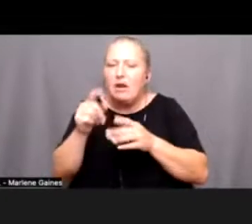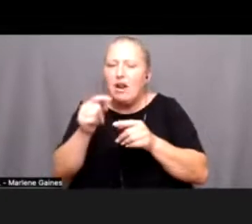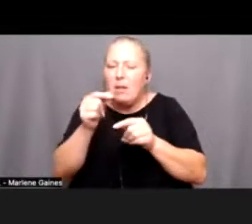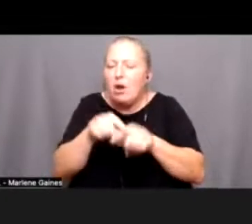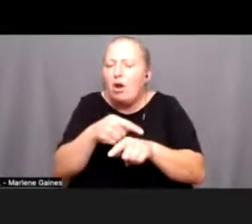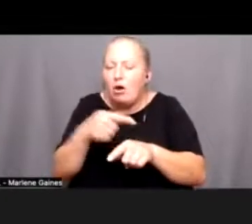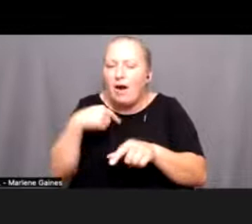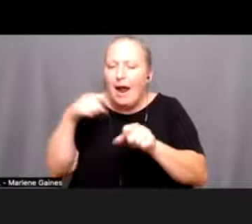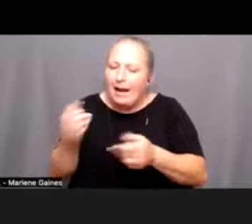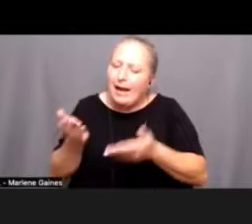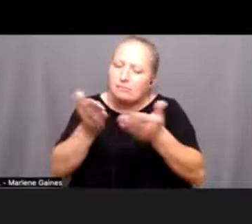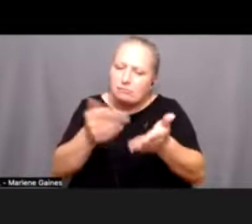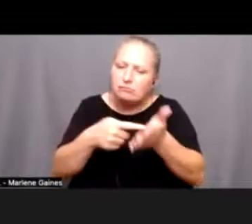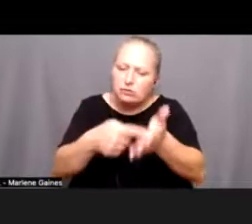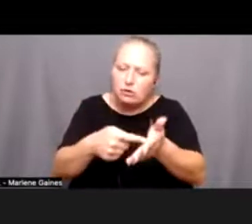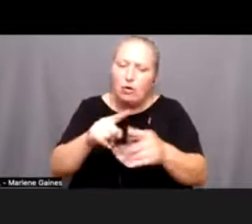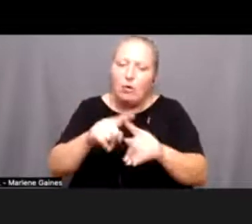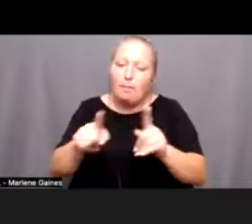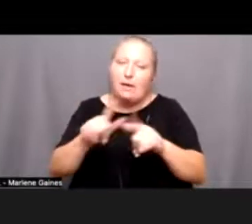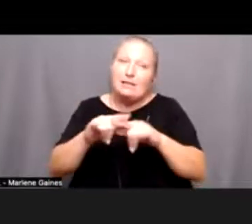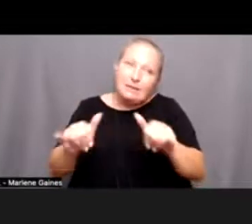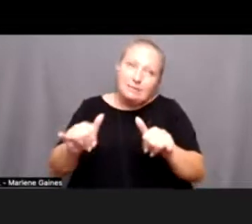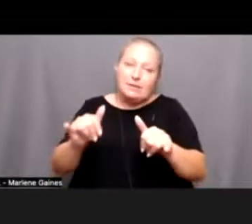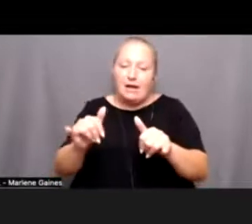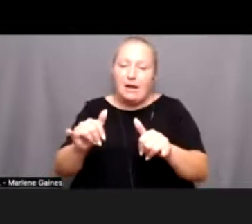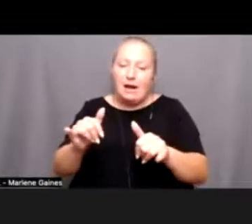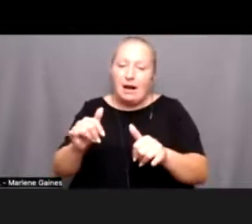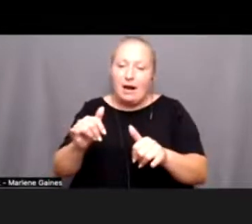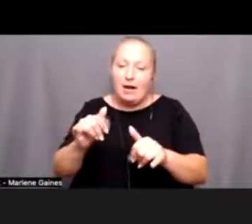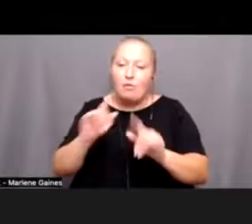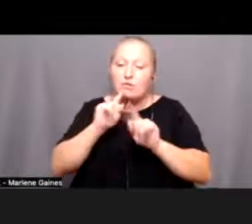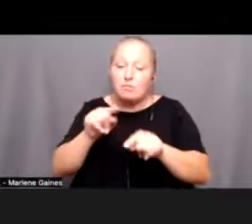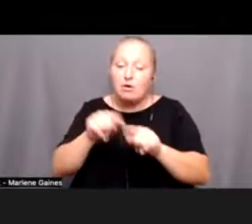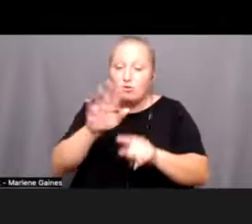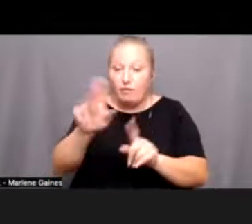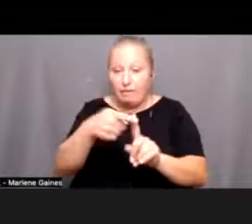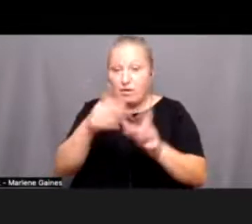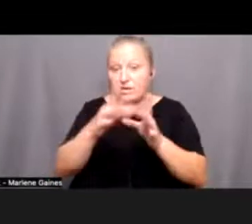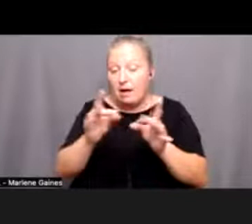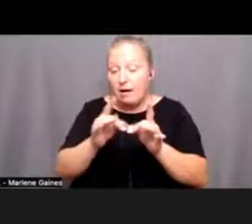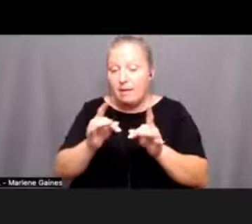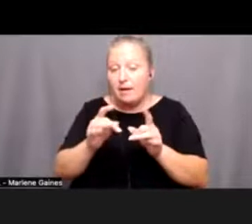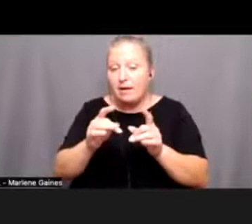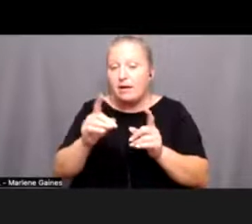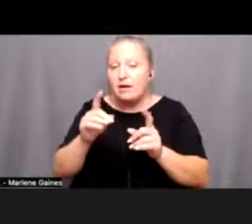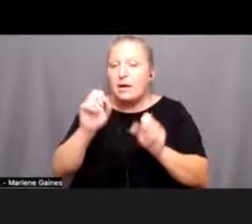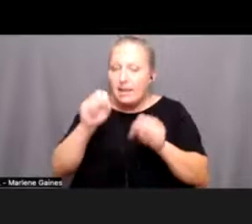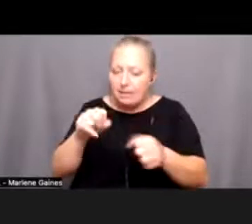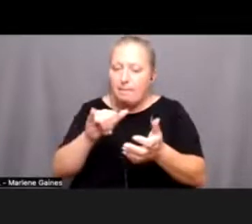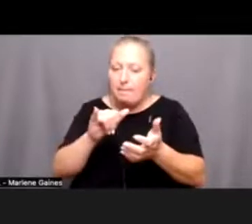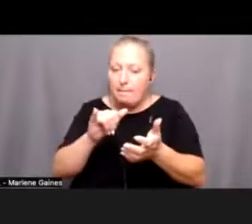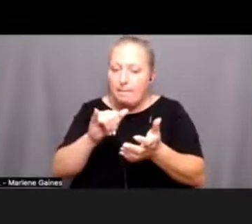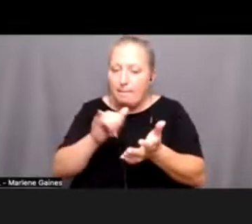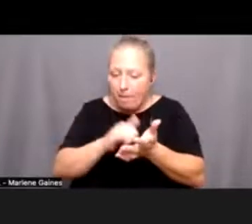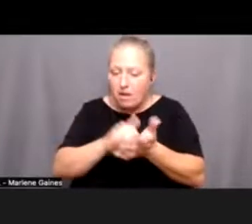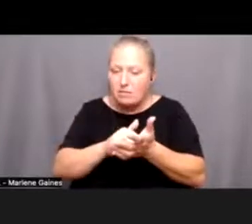to you. But at the same time, to be responsive to your first comment, it's possible for us in a matter